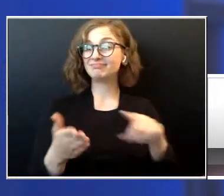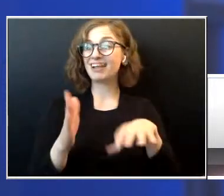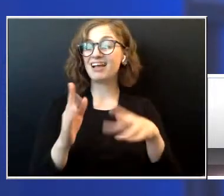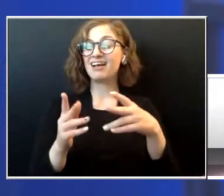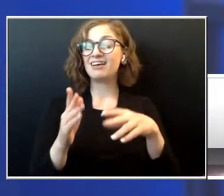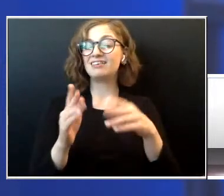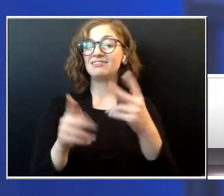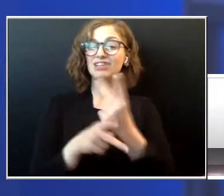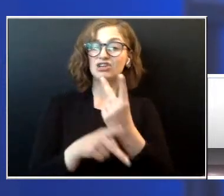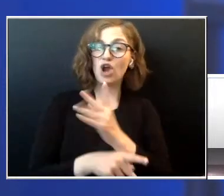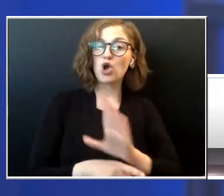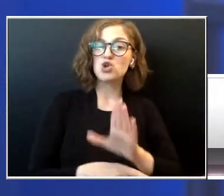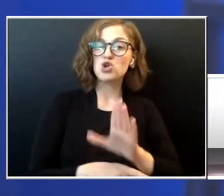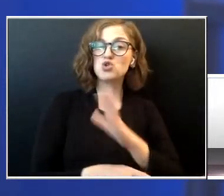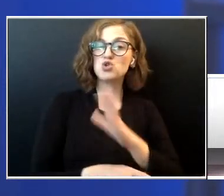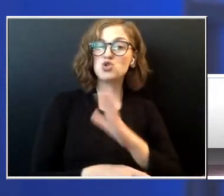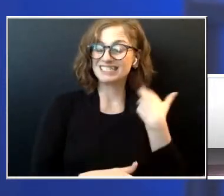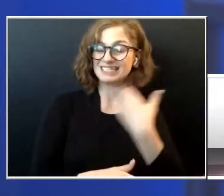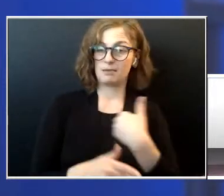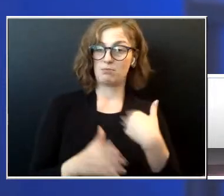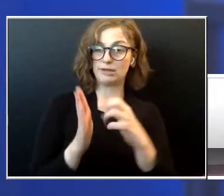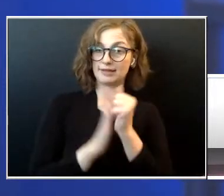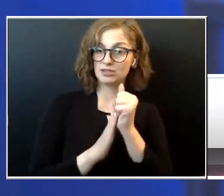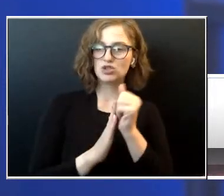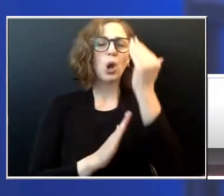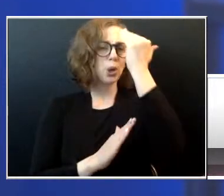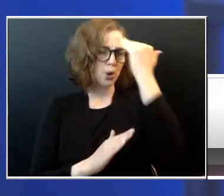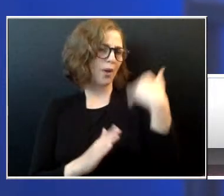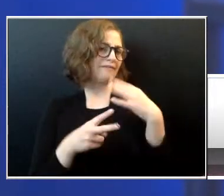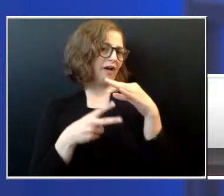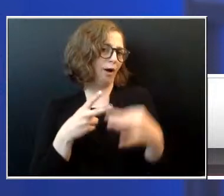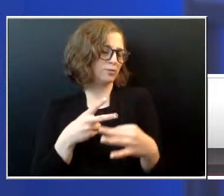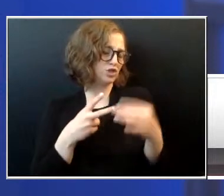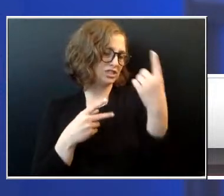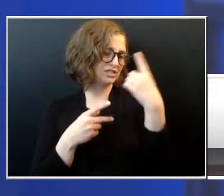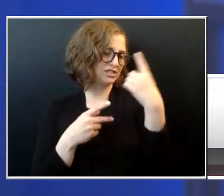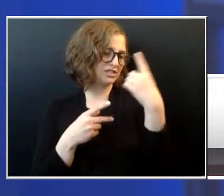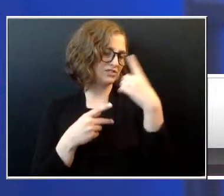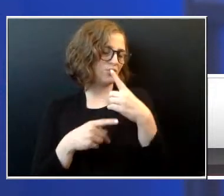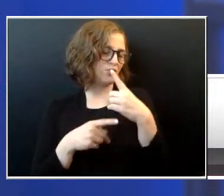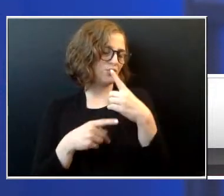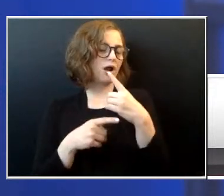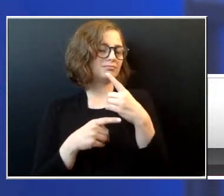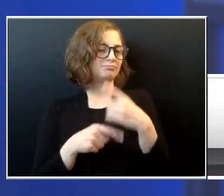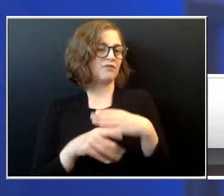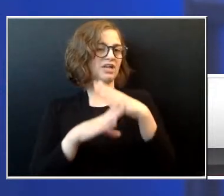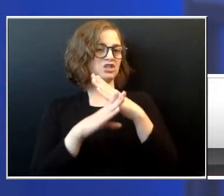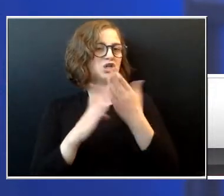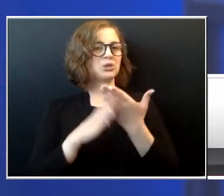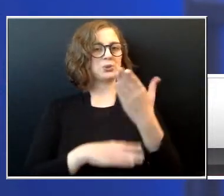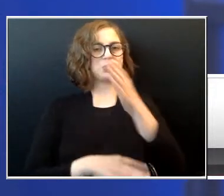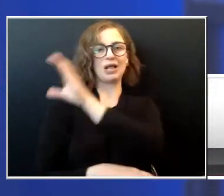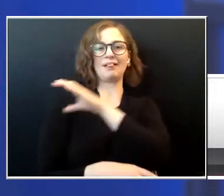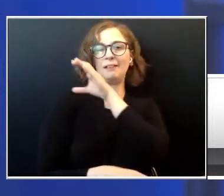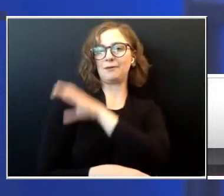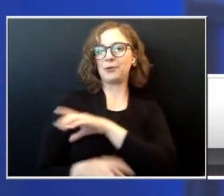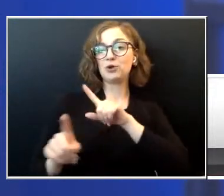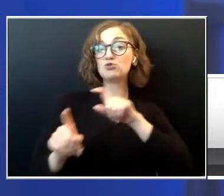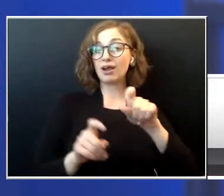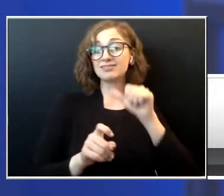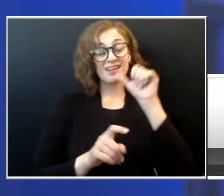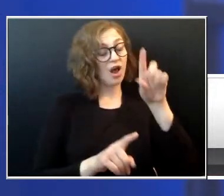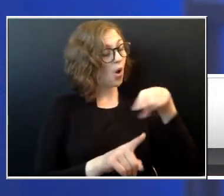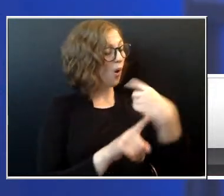clinical trials are options in the prevention setting as well. We don't only look at them in the treatment of cancer, but preventing